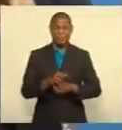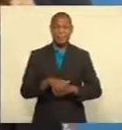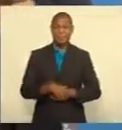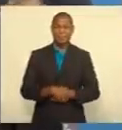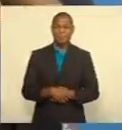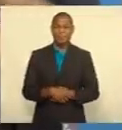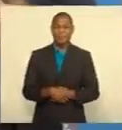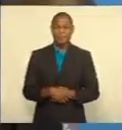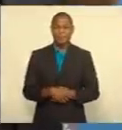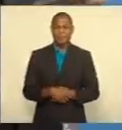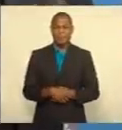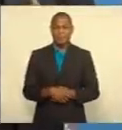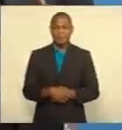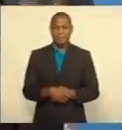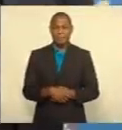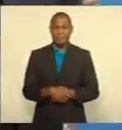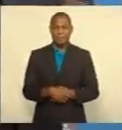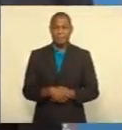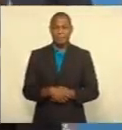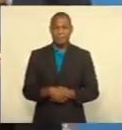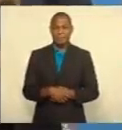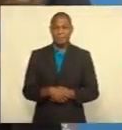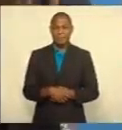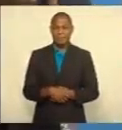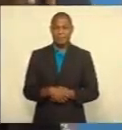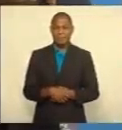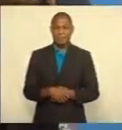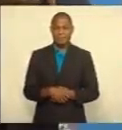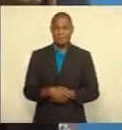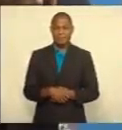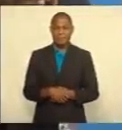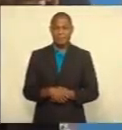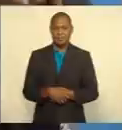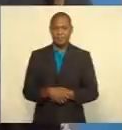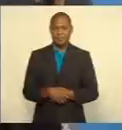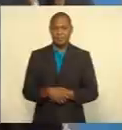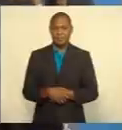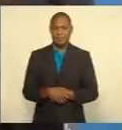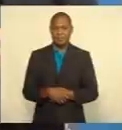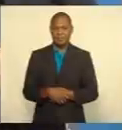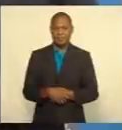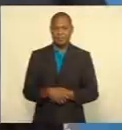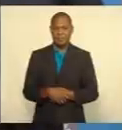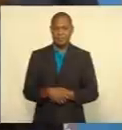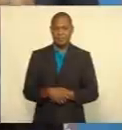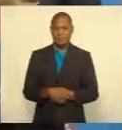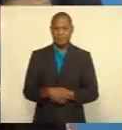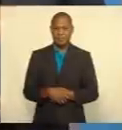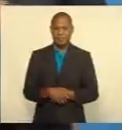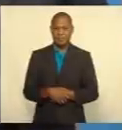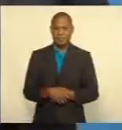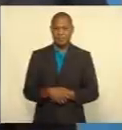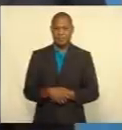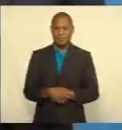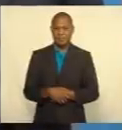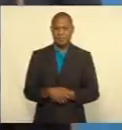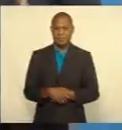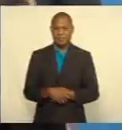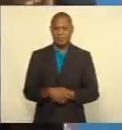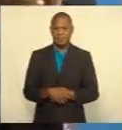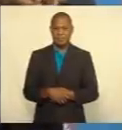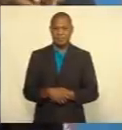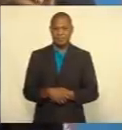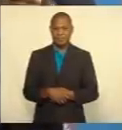in border quarantine facility. He never left. He was identified as a positive case